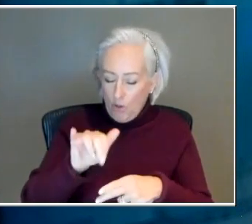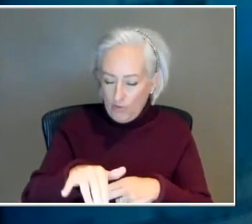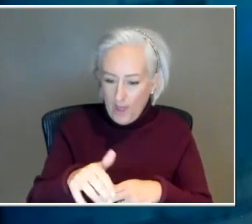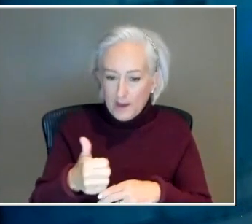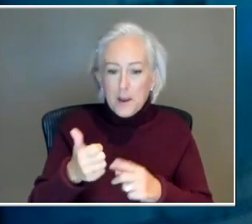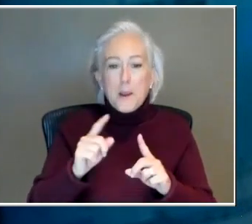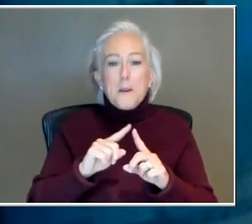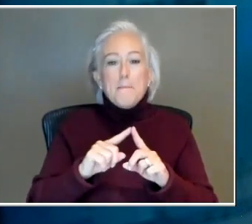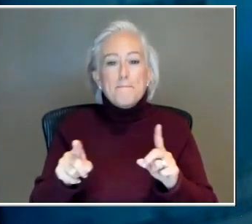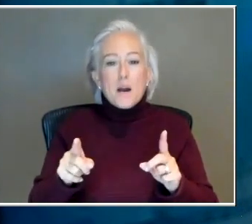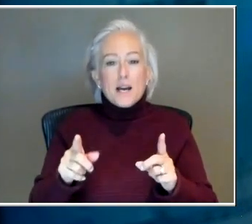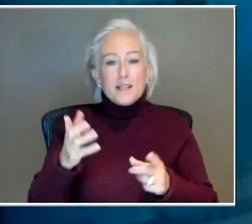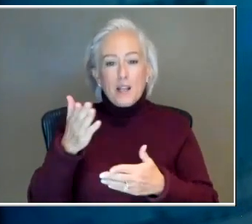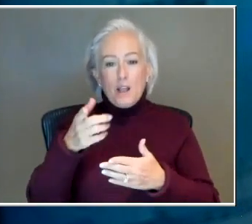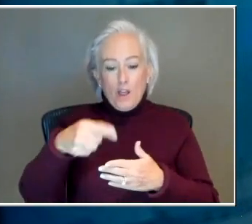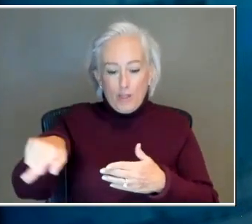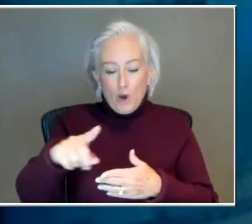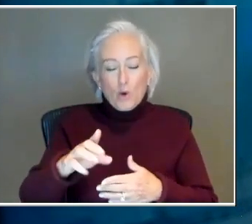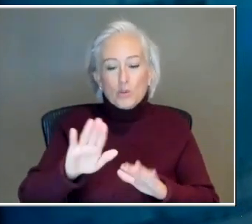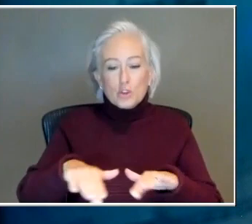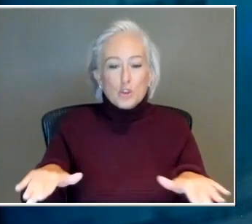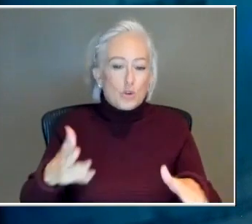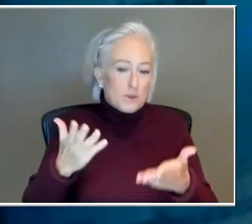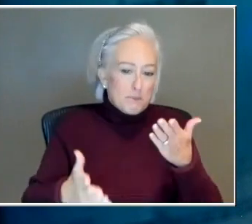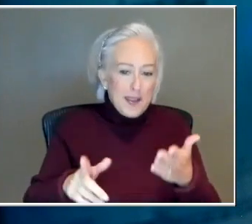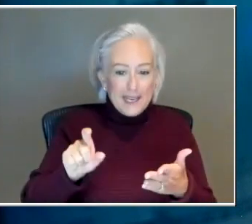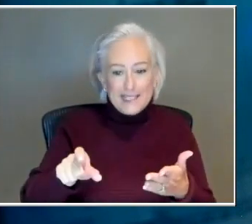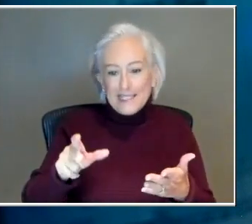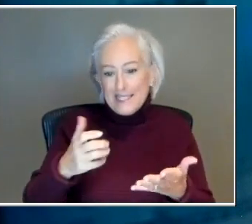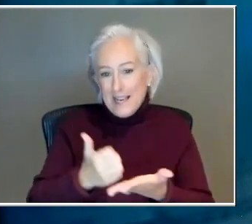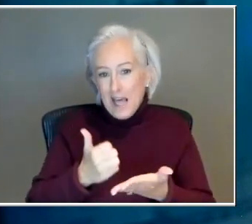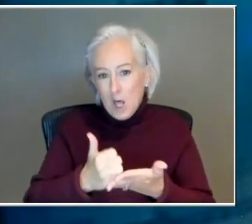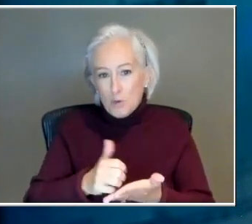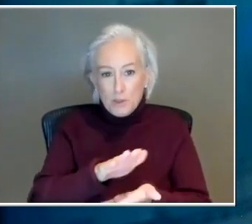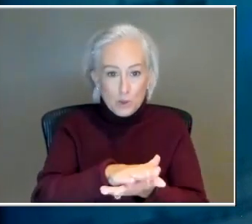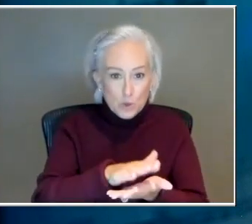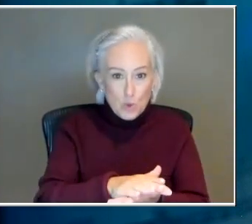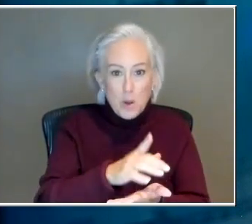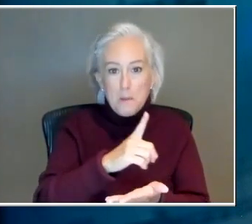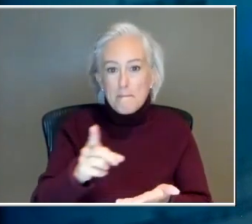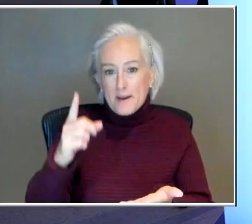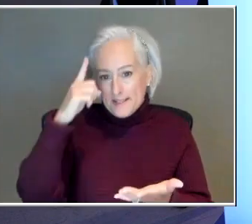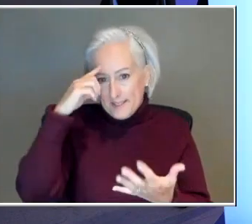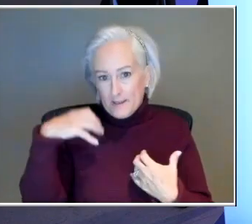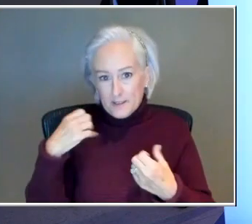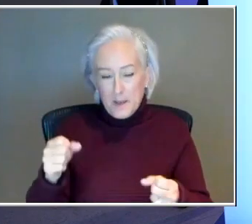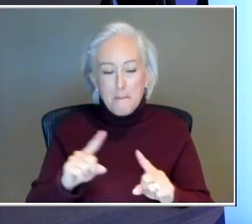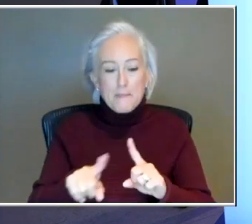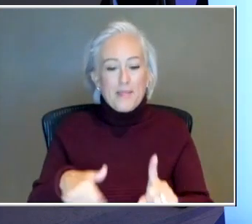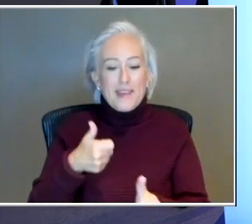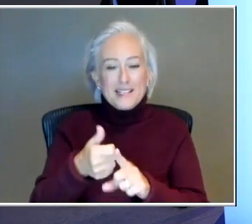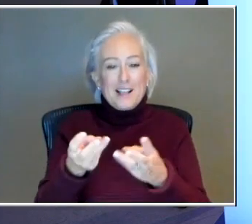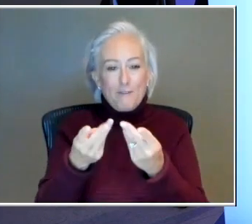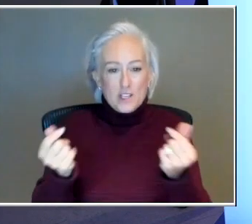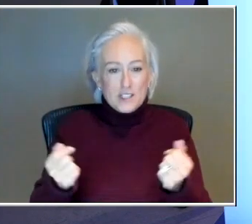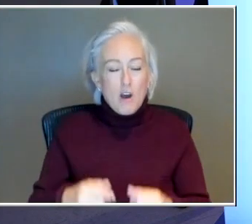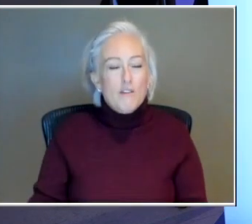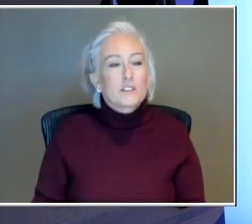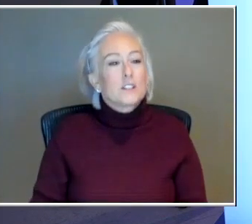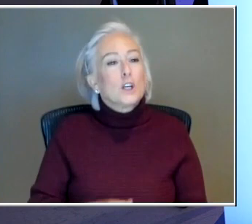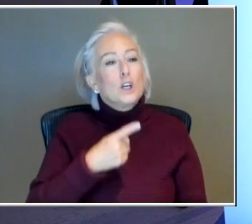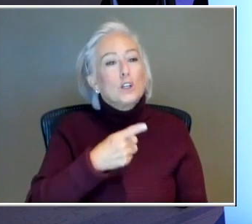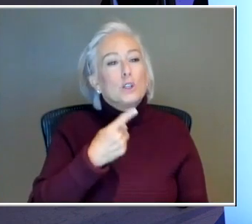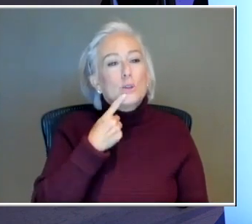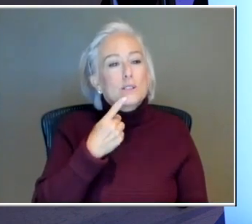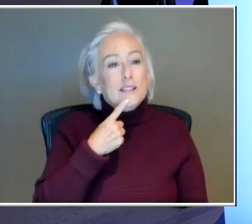school and then of mental health issues as well. So they're not benign, but they do self-resolve commonly. Mallory, you mentioned earlier you are back to driving.